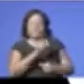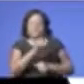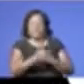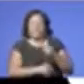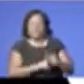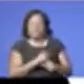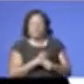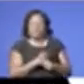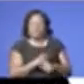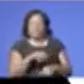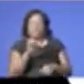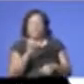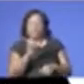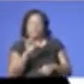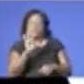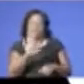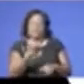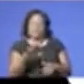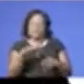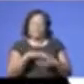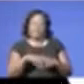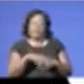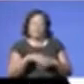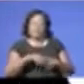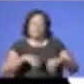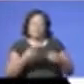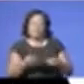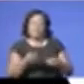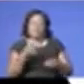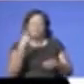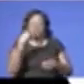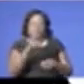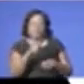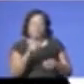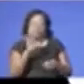$100,000, $25,000 is given 4 times a year.